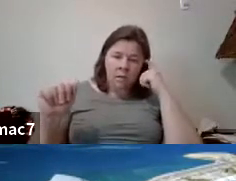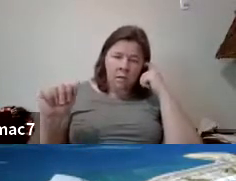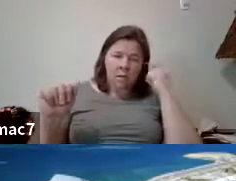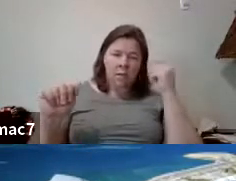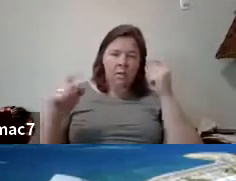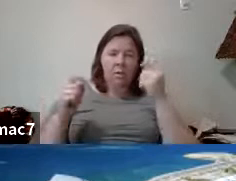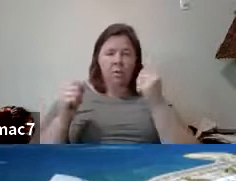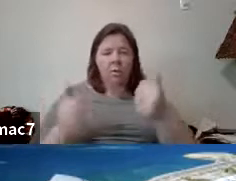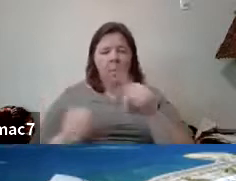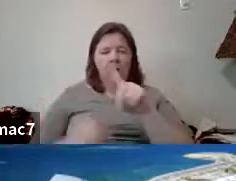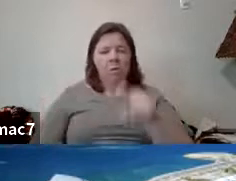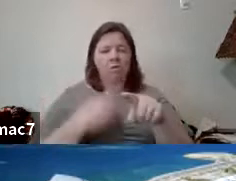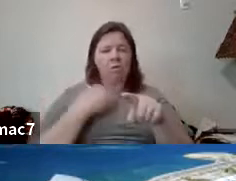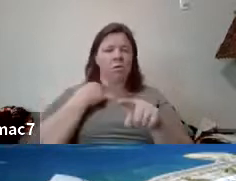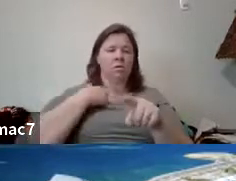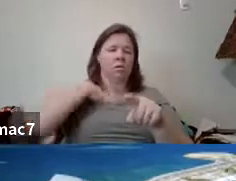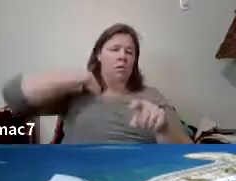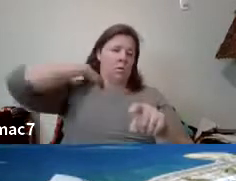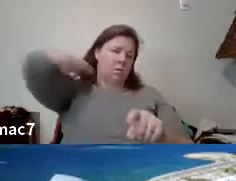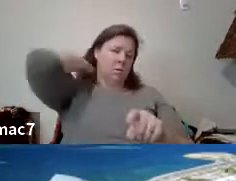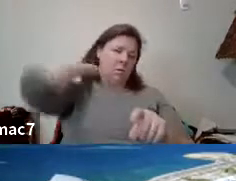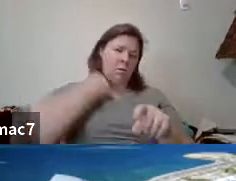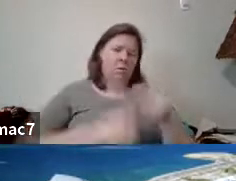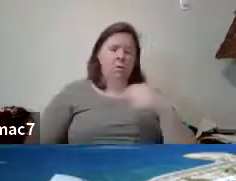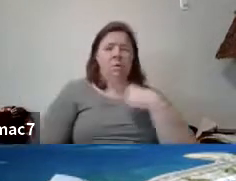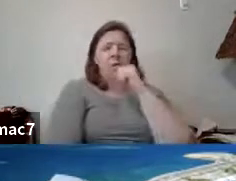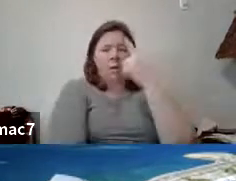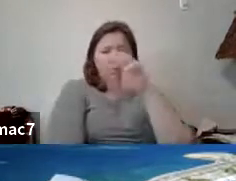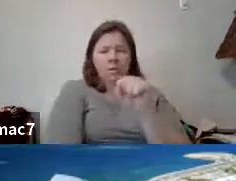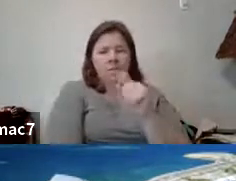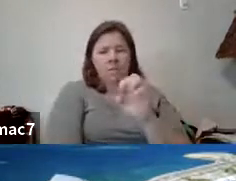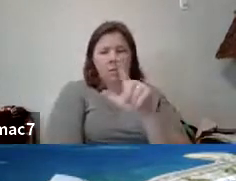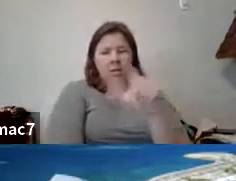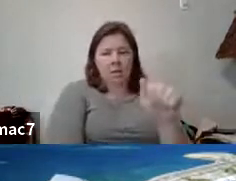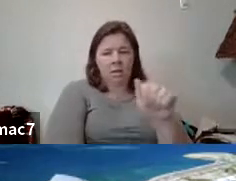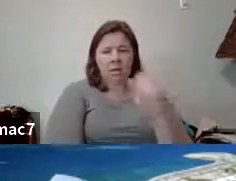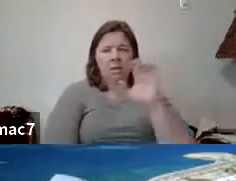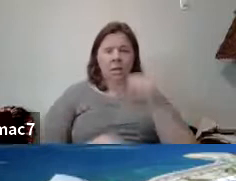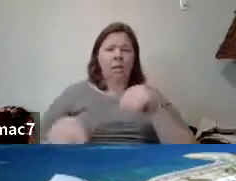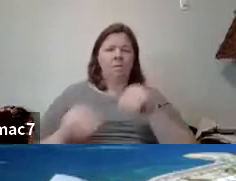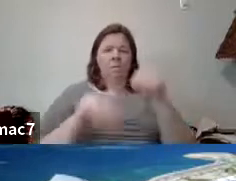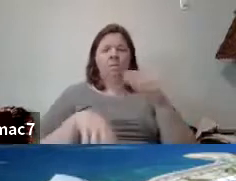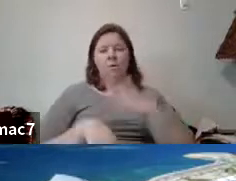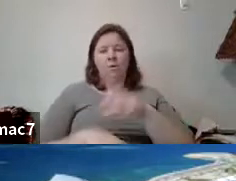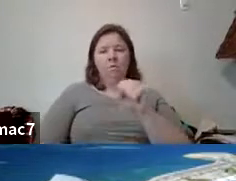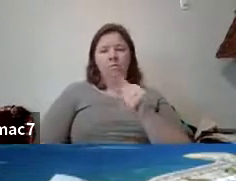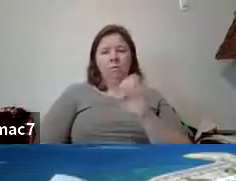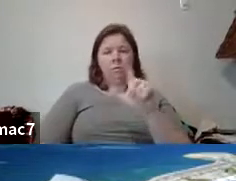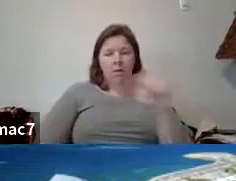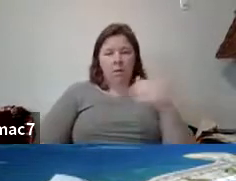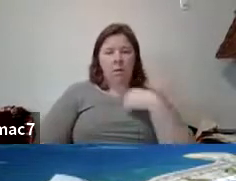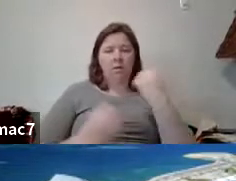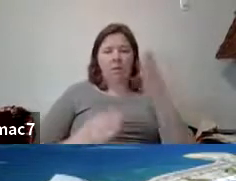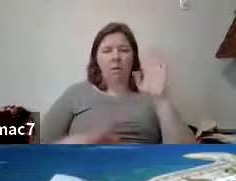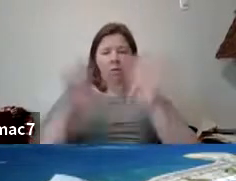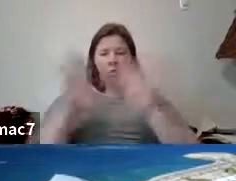And Sure. I just share something. This is not just for Stella, but for everybody else, and then we can move on. Stella, because we do have a lot of other